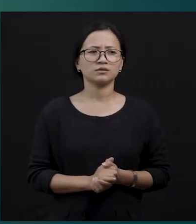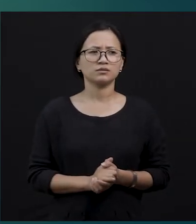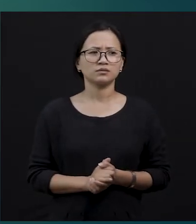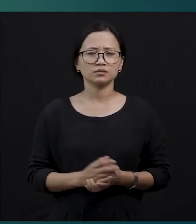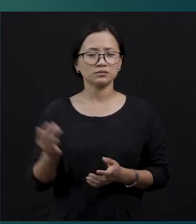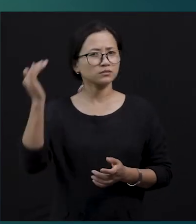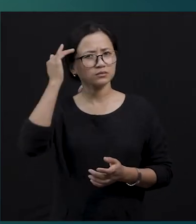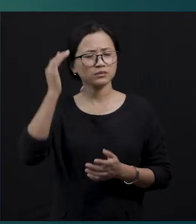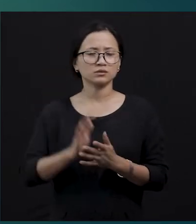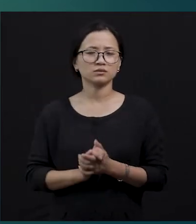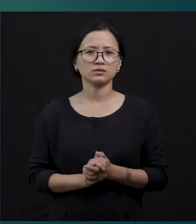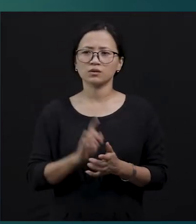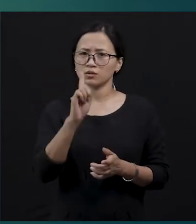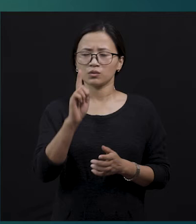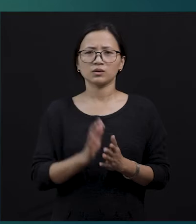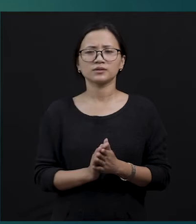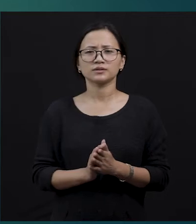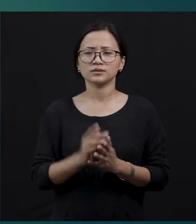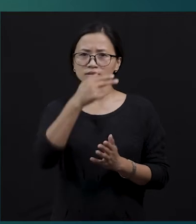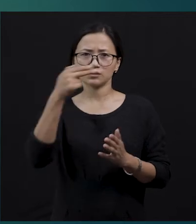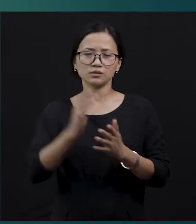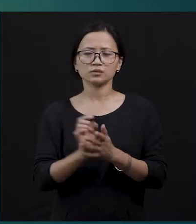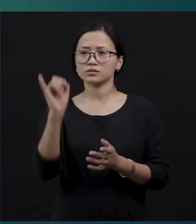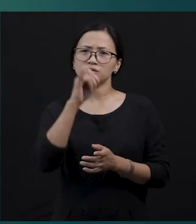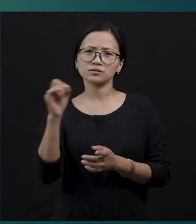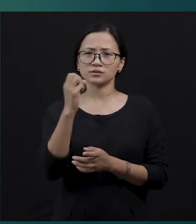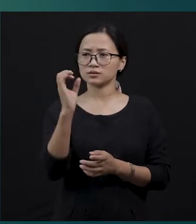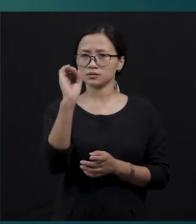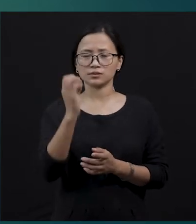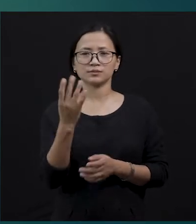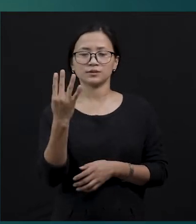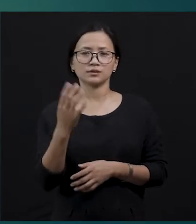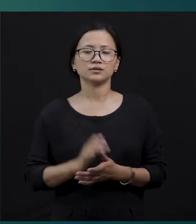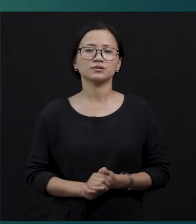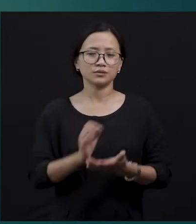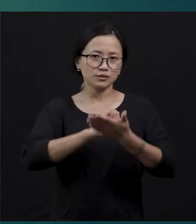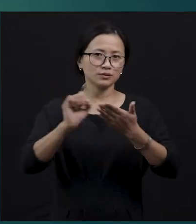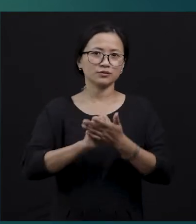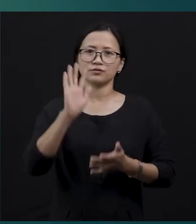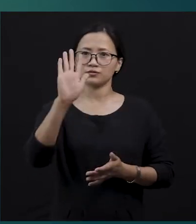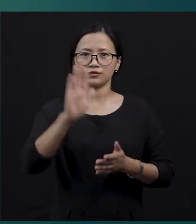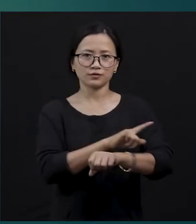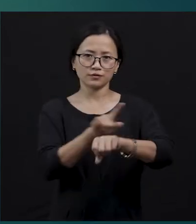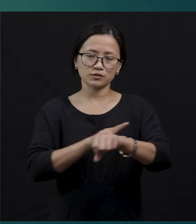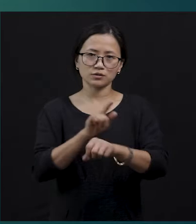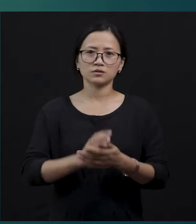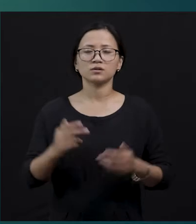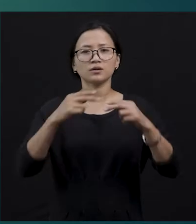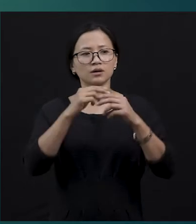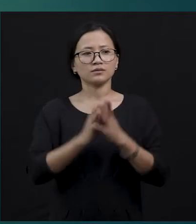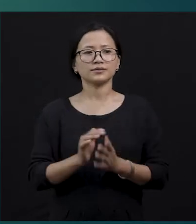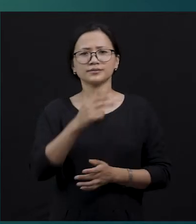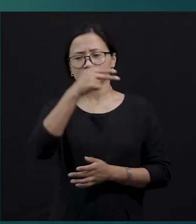since we know that 1 hour is equal to 60 minutes, that is why you need to write here 5 hours